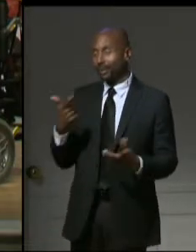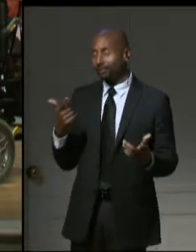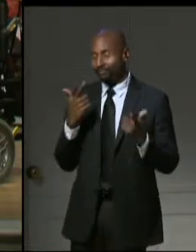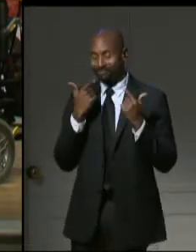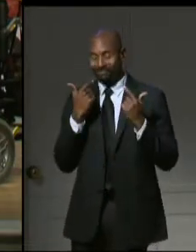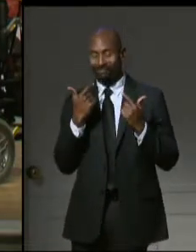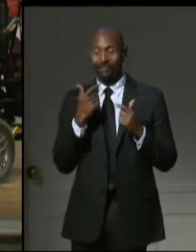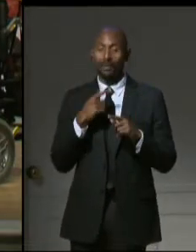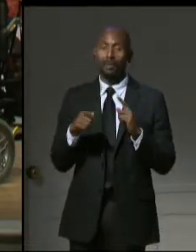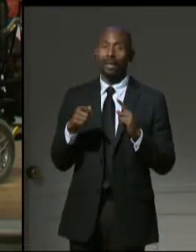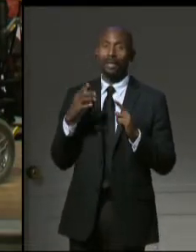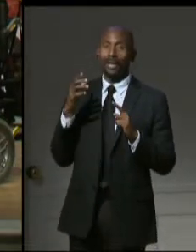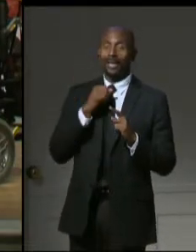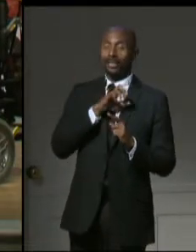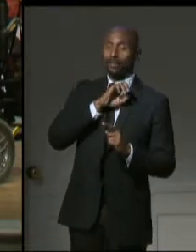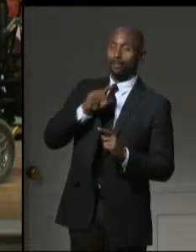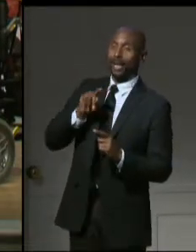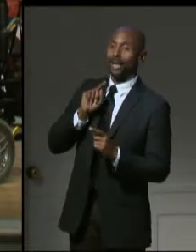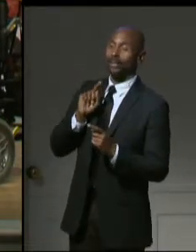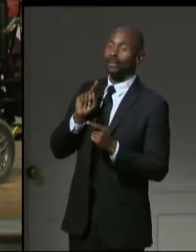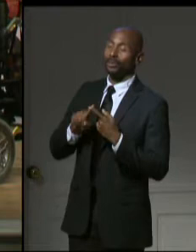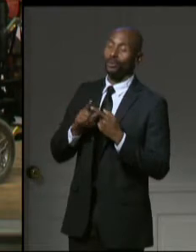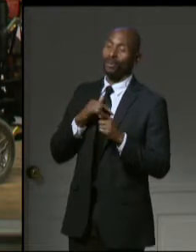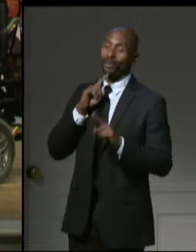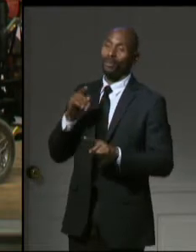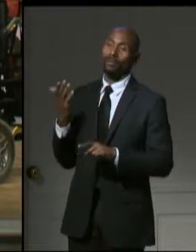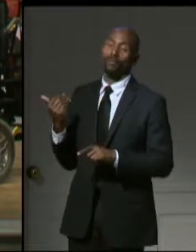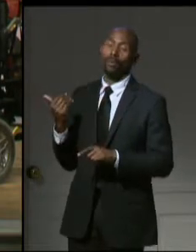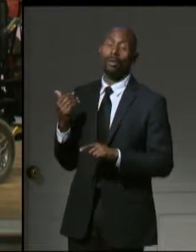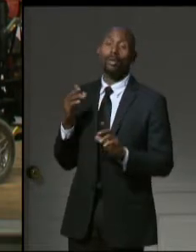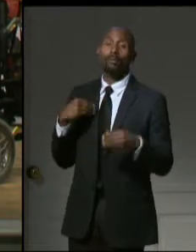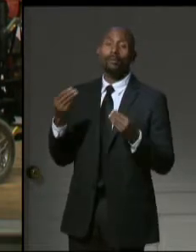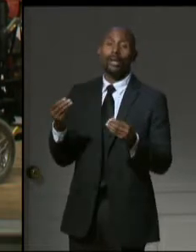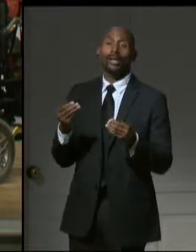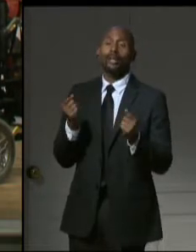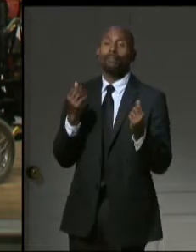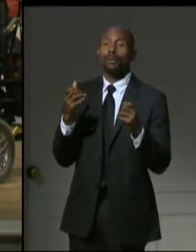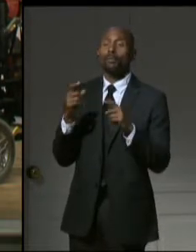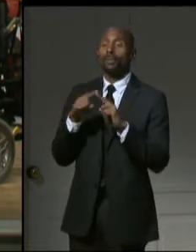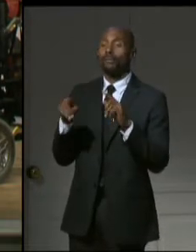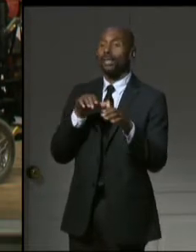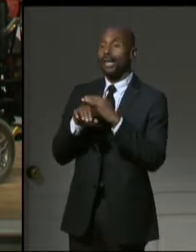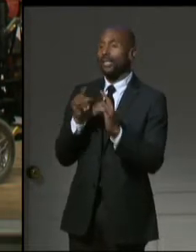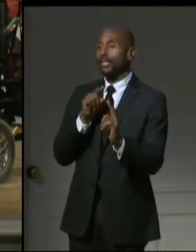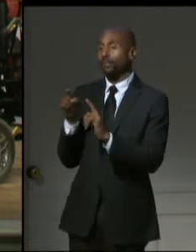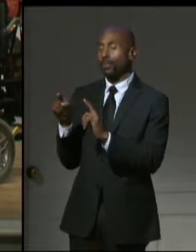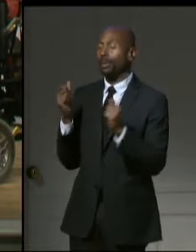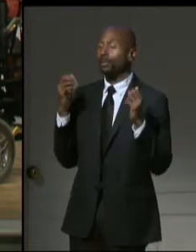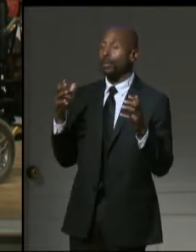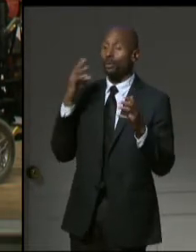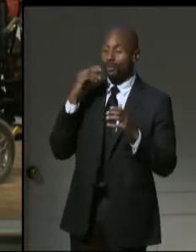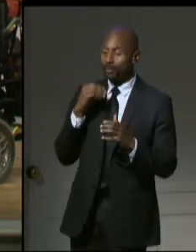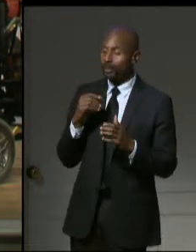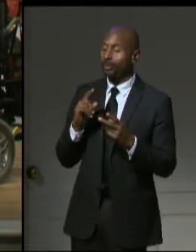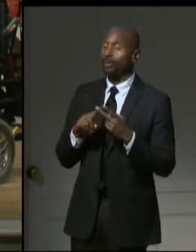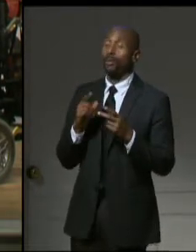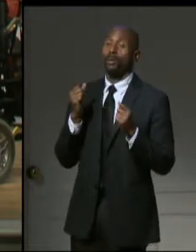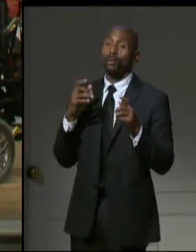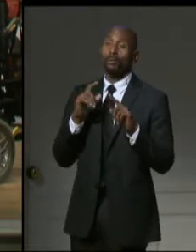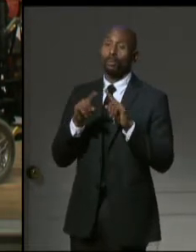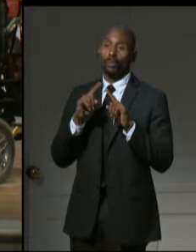was provide multiple kind of access points, multiple experiences, multiple ways to experience